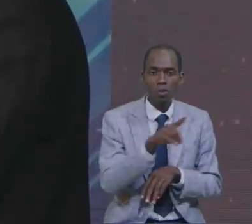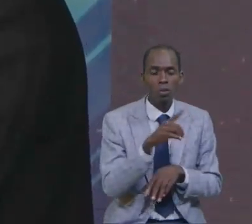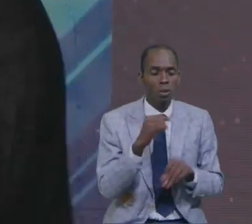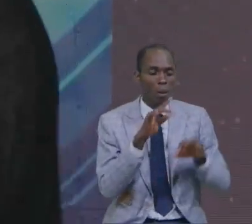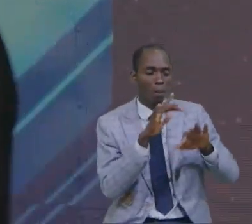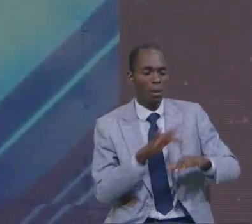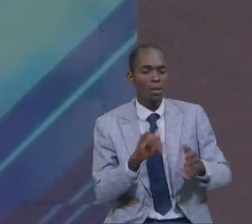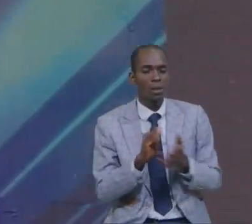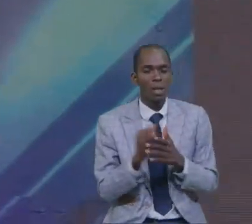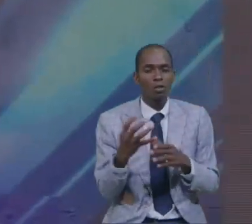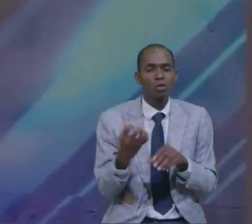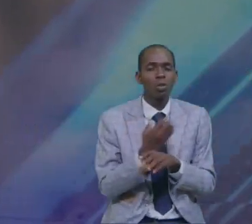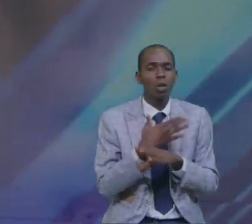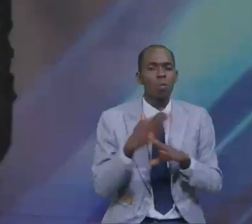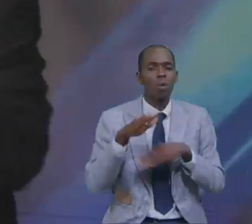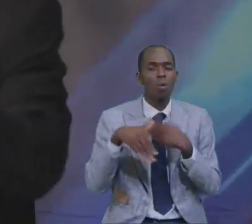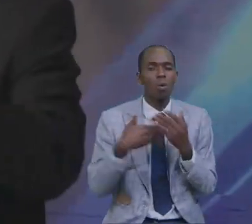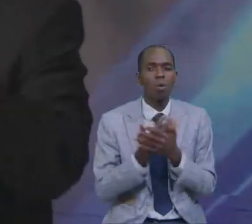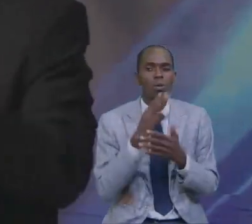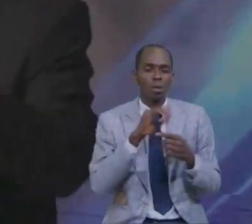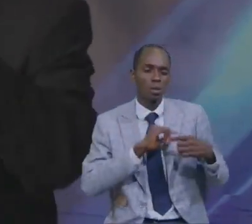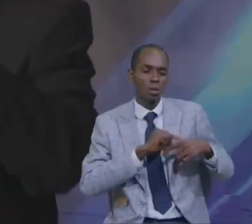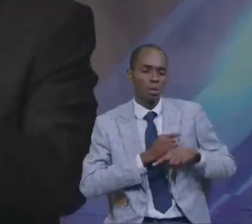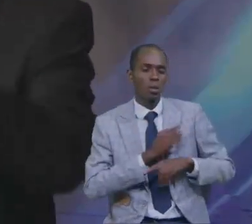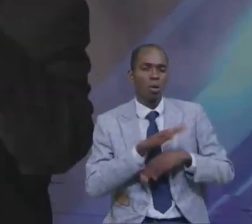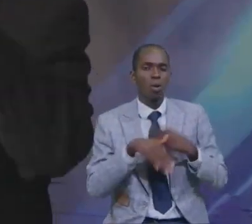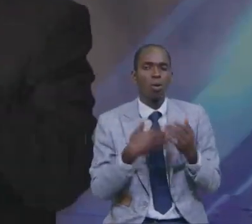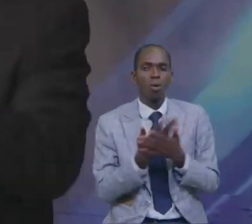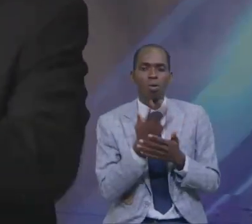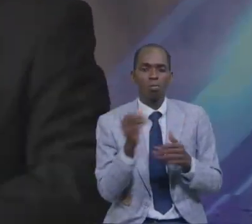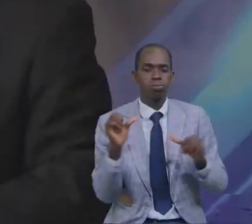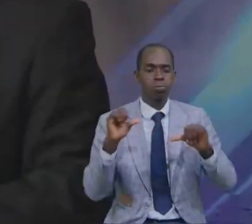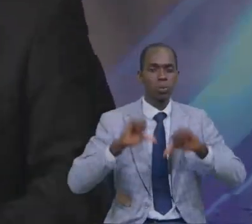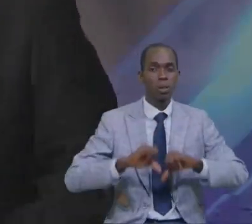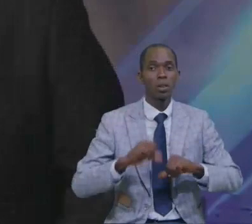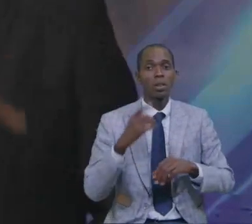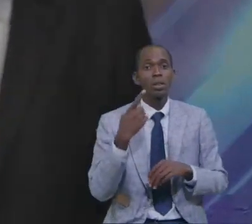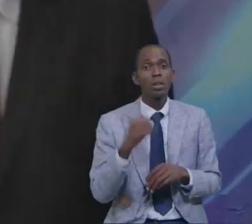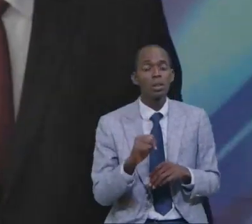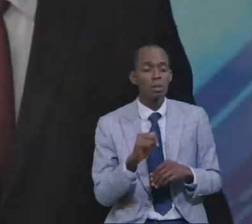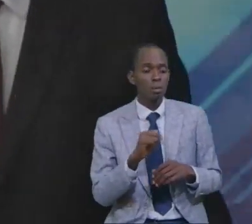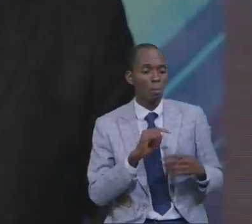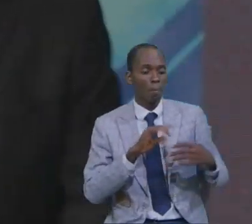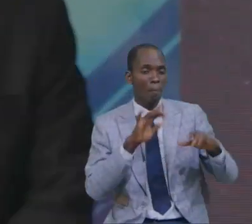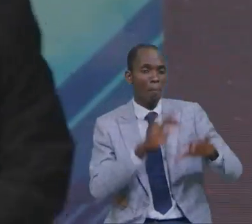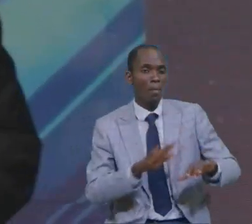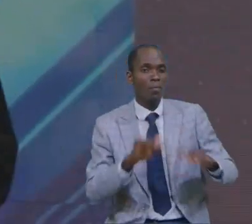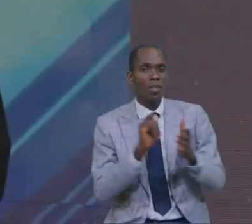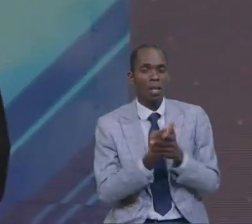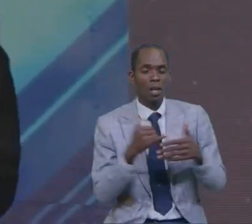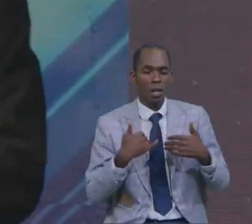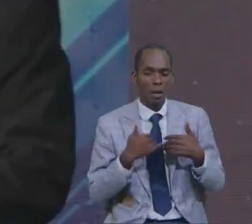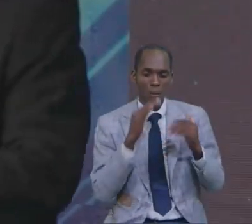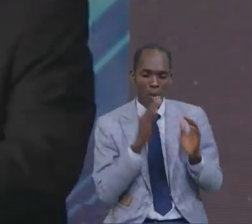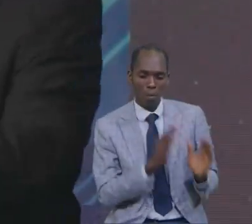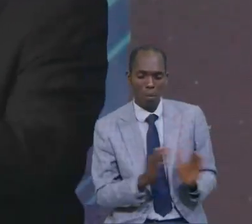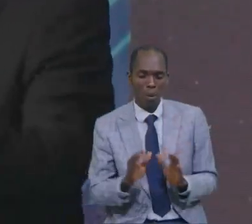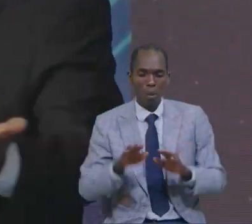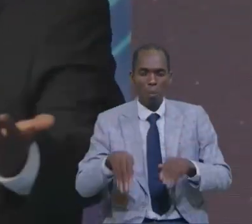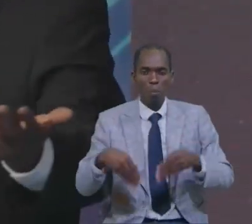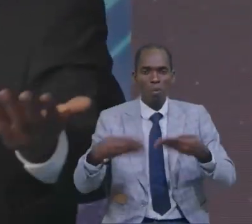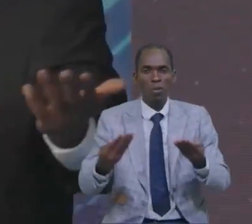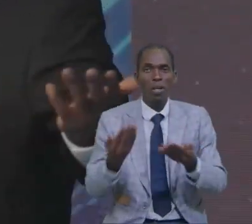prepared, provided heaven for you, and you are grateful. It says then that